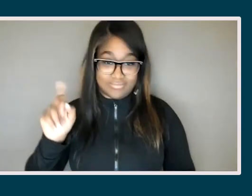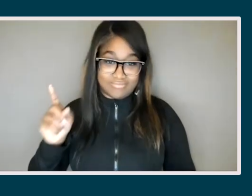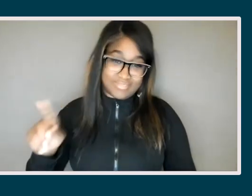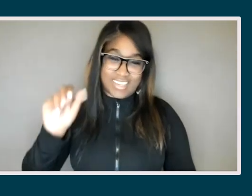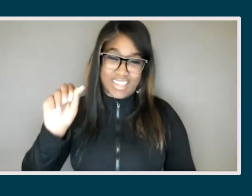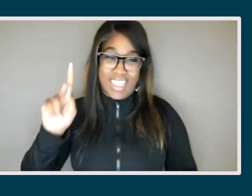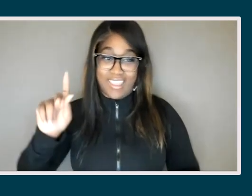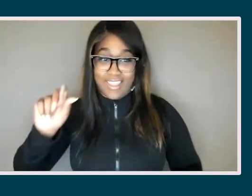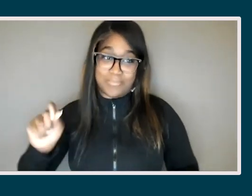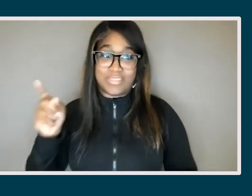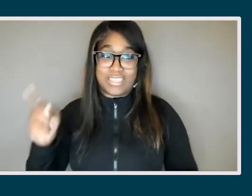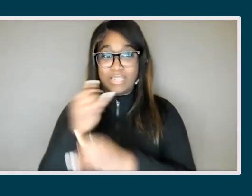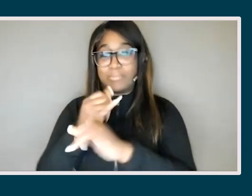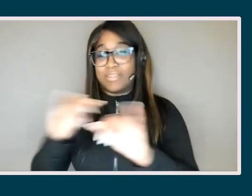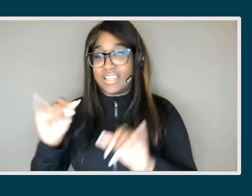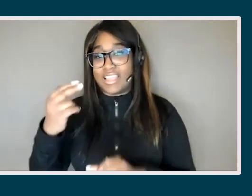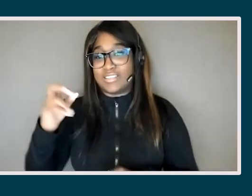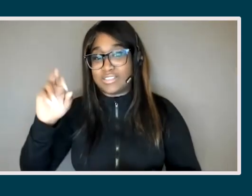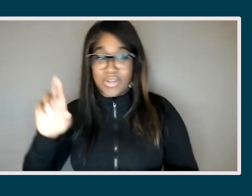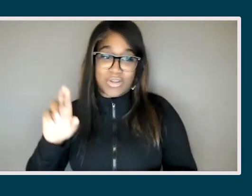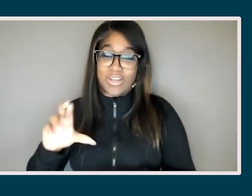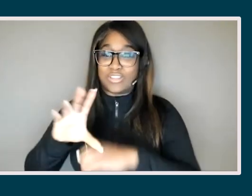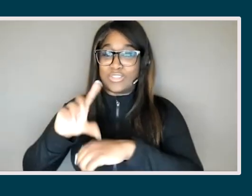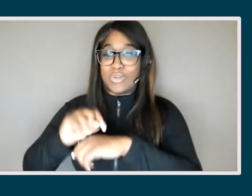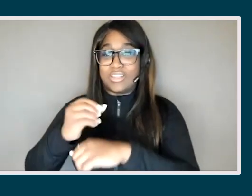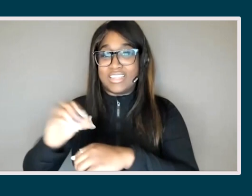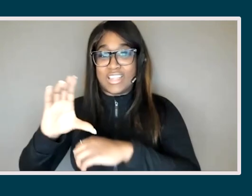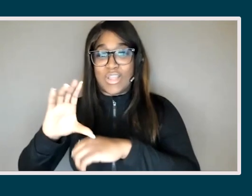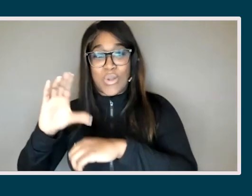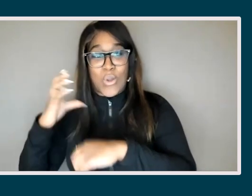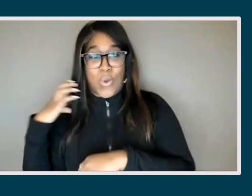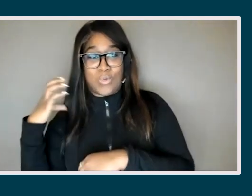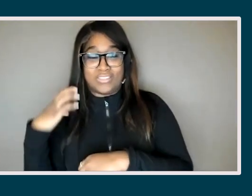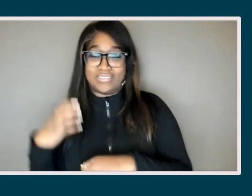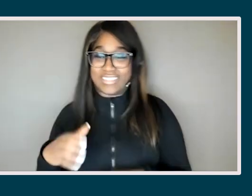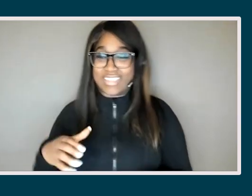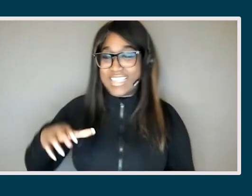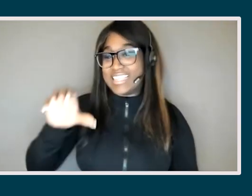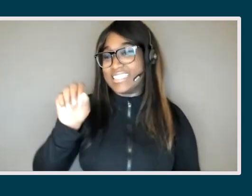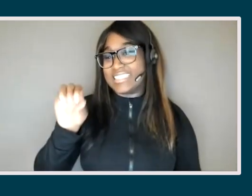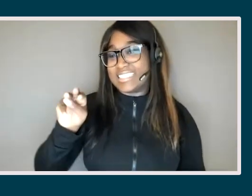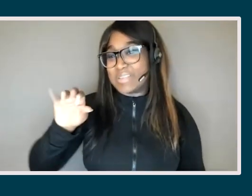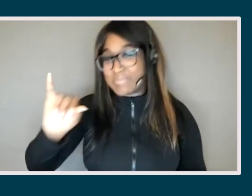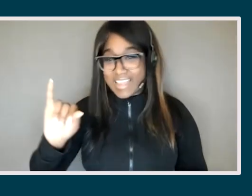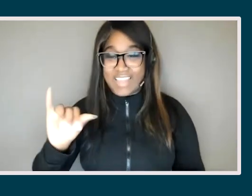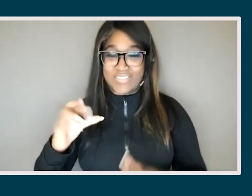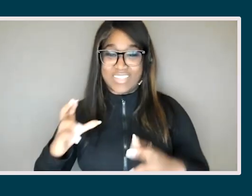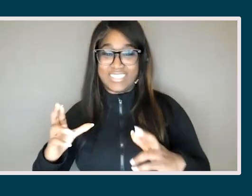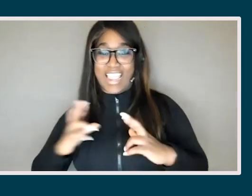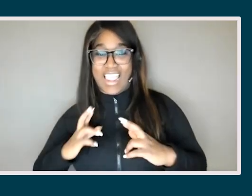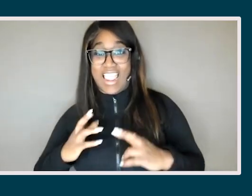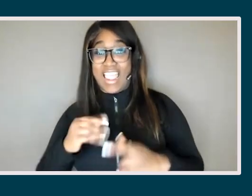and coach, semi-retired. Thank you for putting that in there. And also my mom.